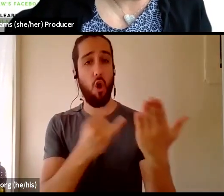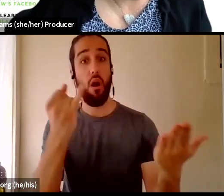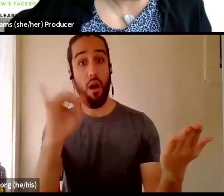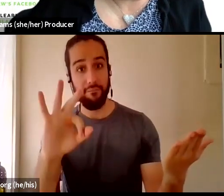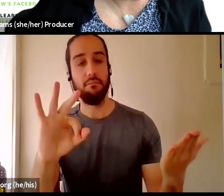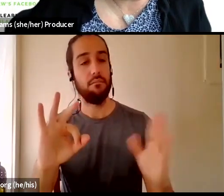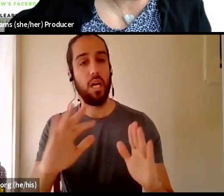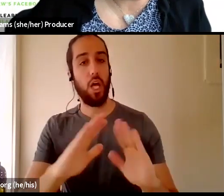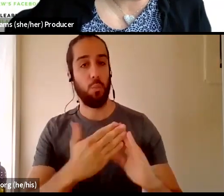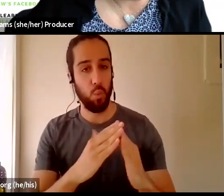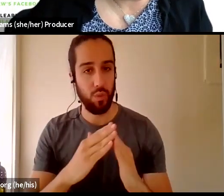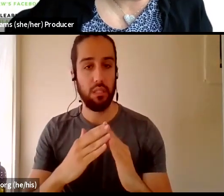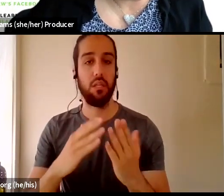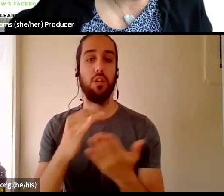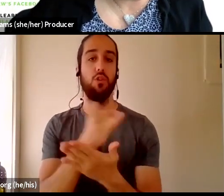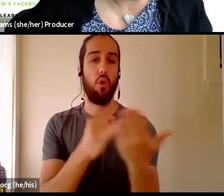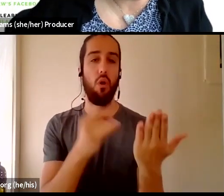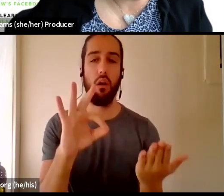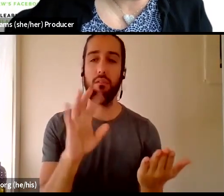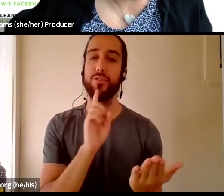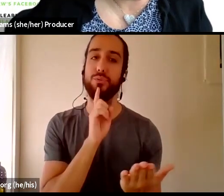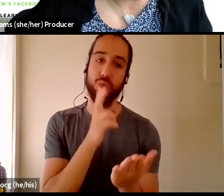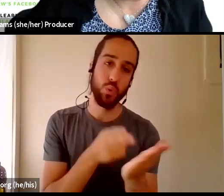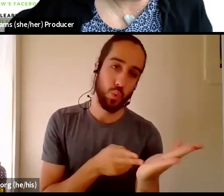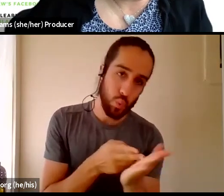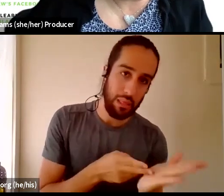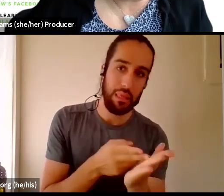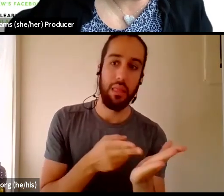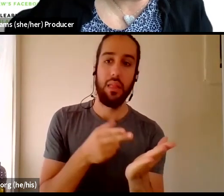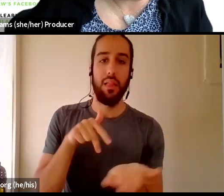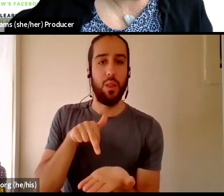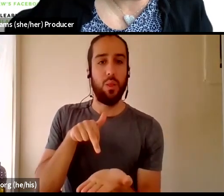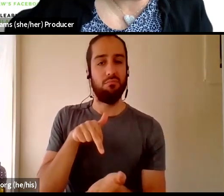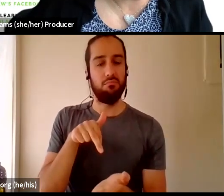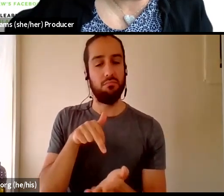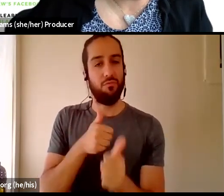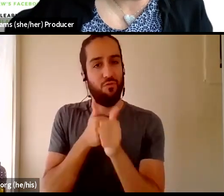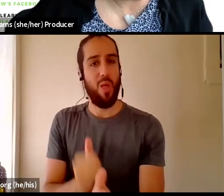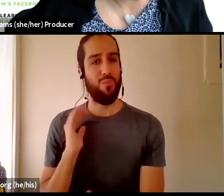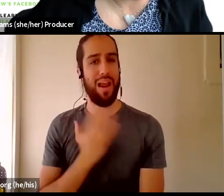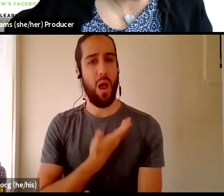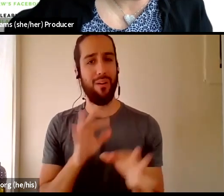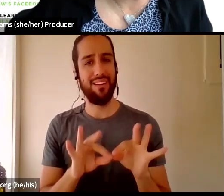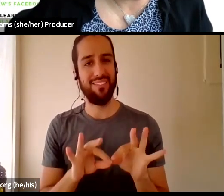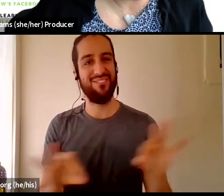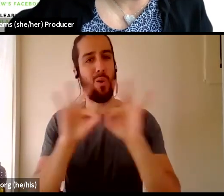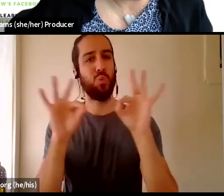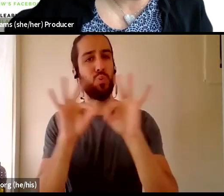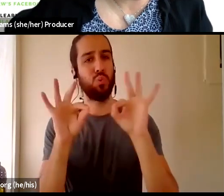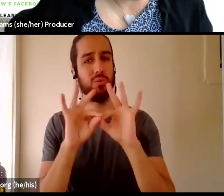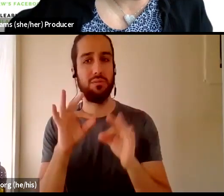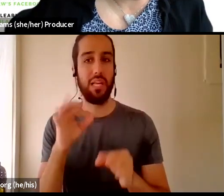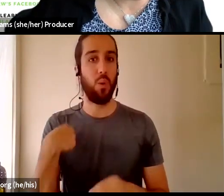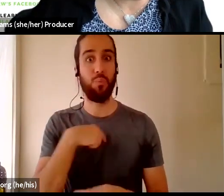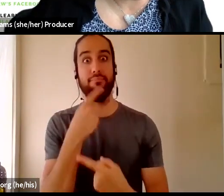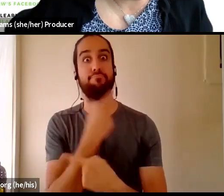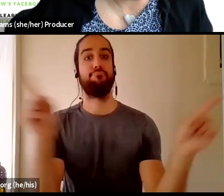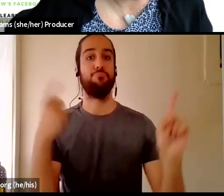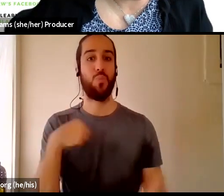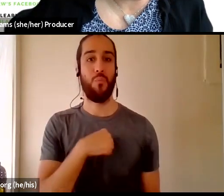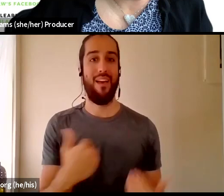of truly walking the values that we say that we hold in this time, because,